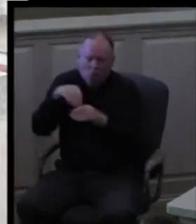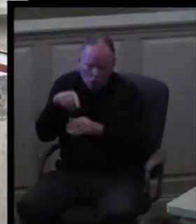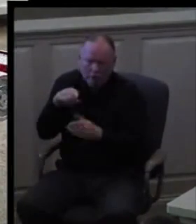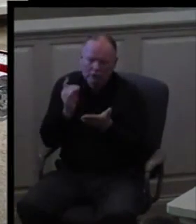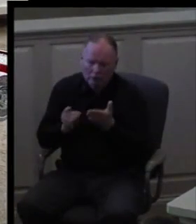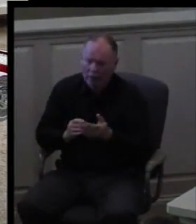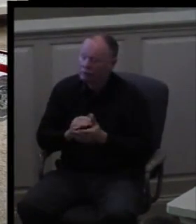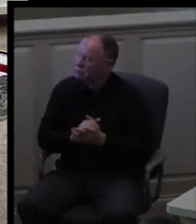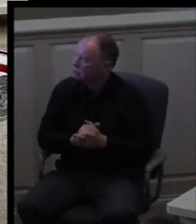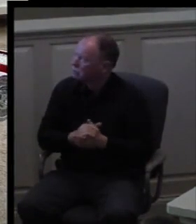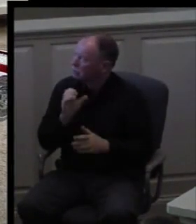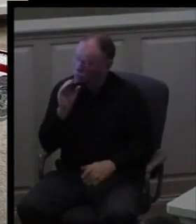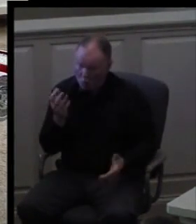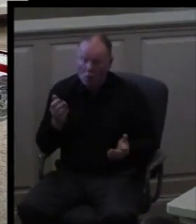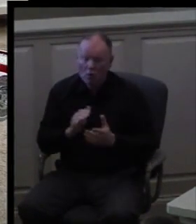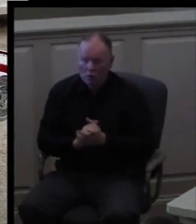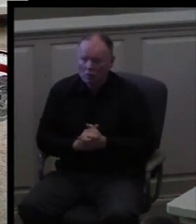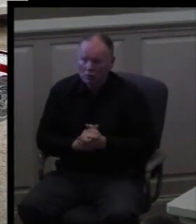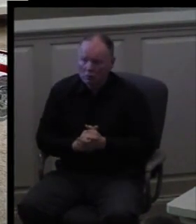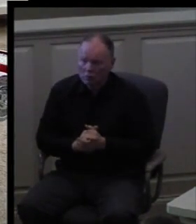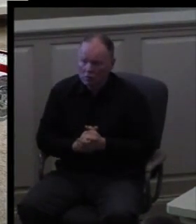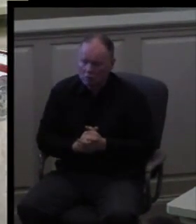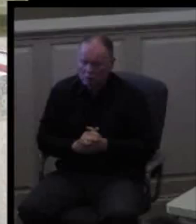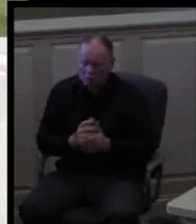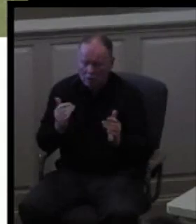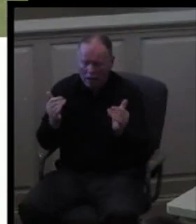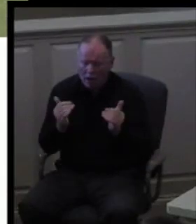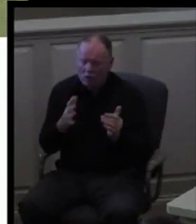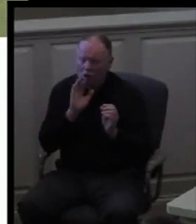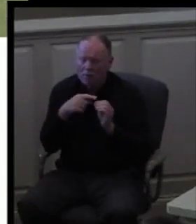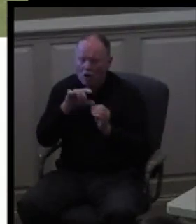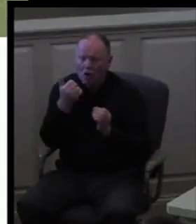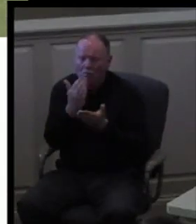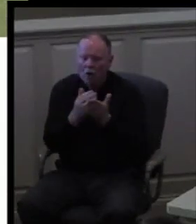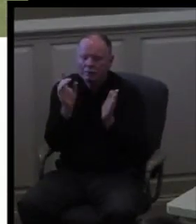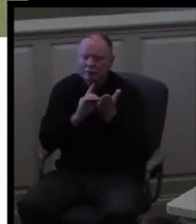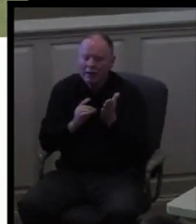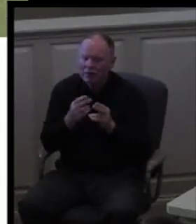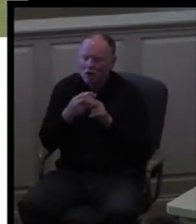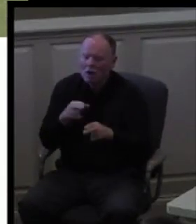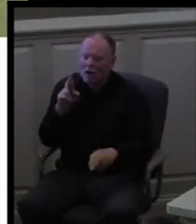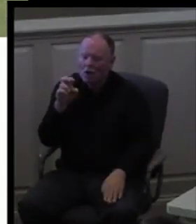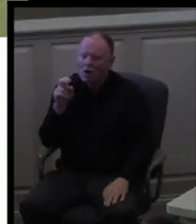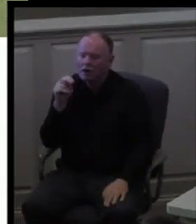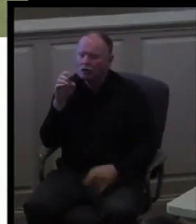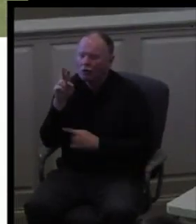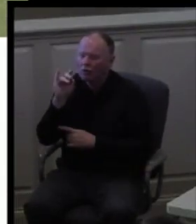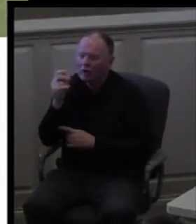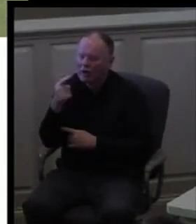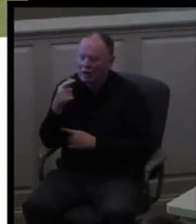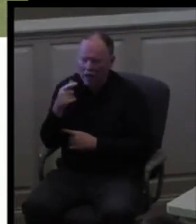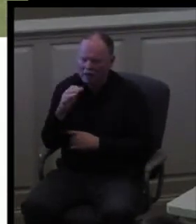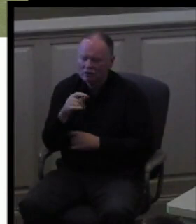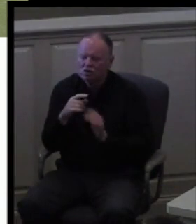So, moving to the rendering. There's the exterior rendering, what we think the building will